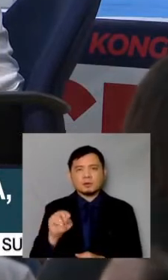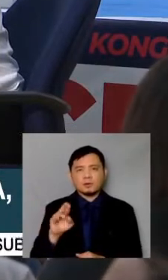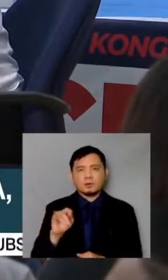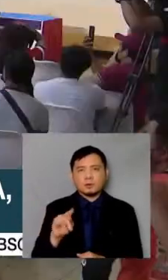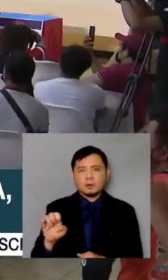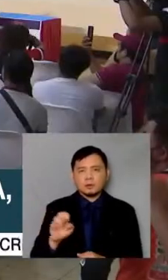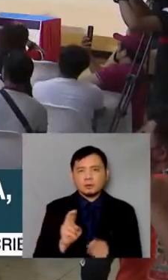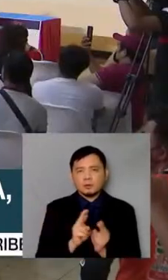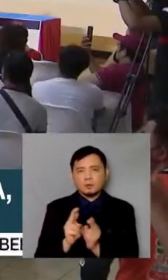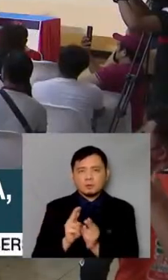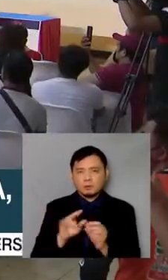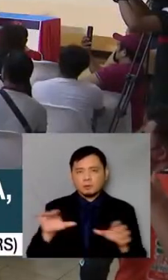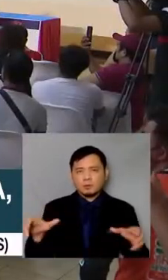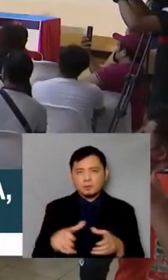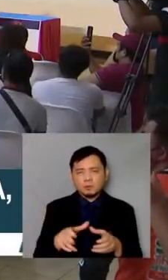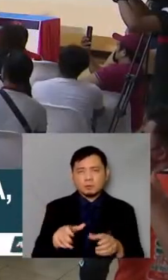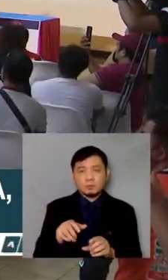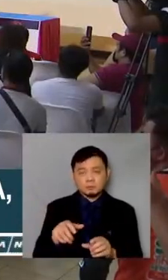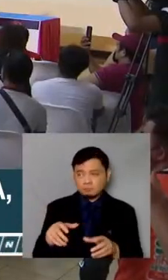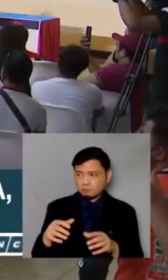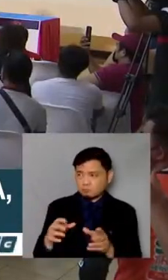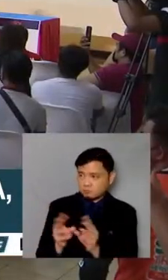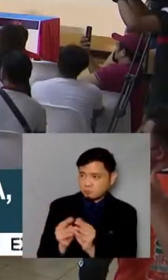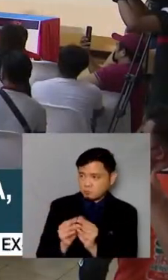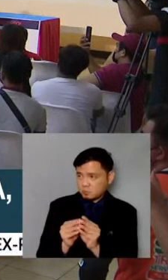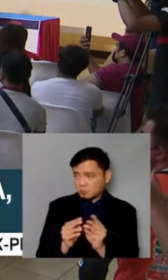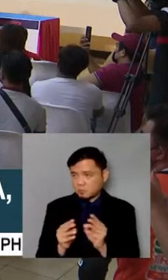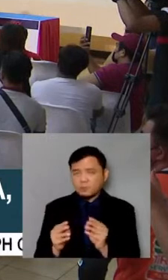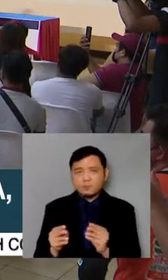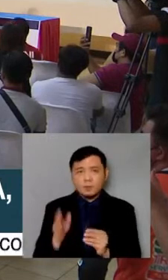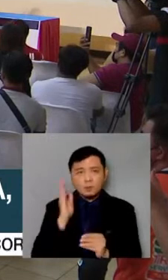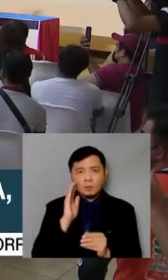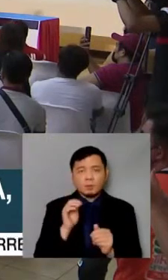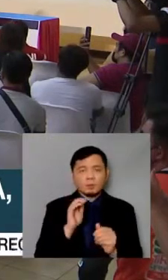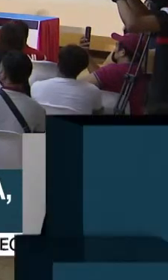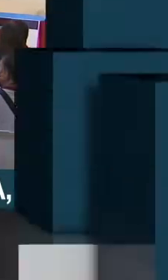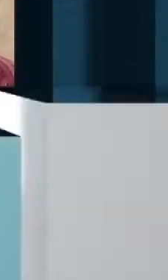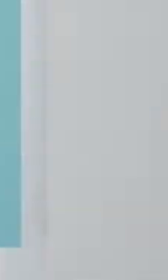promised to push for the security of tenure bill if elected.